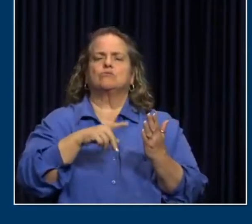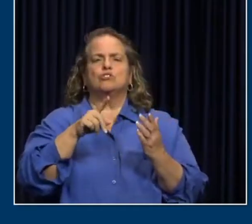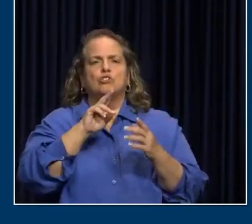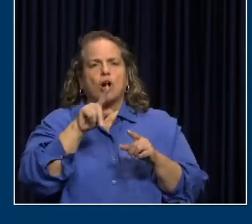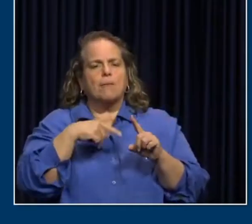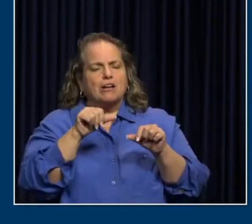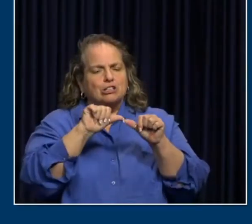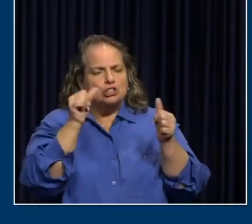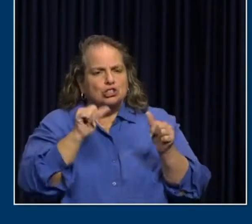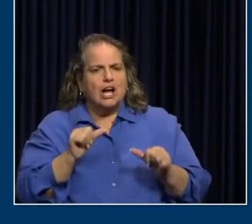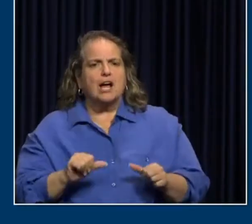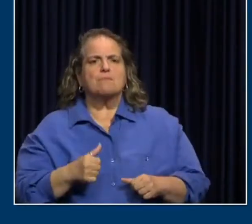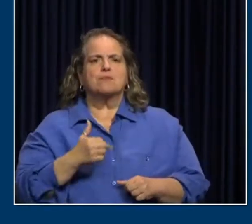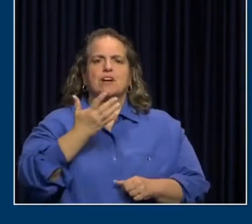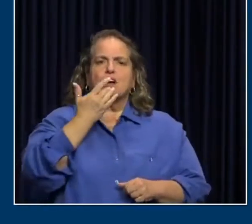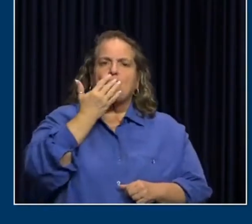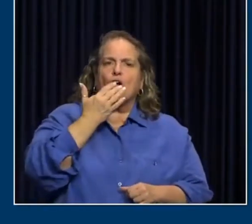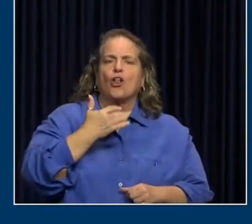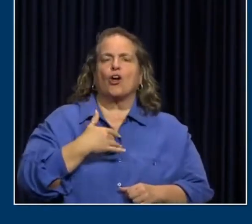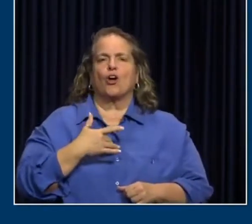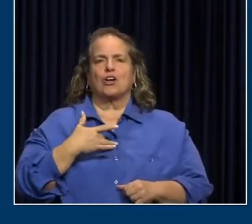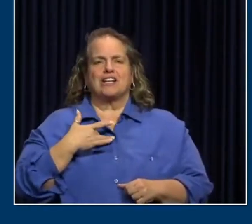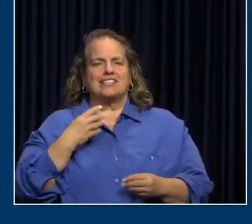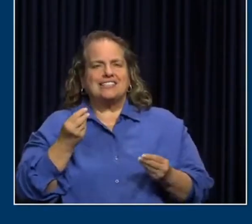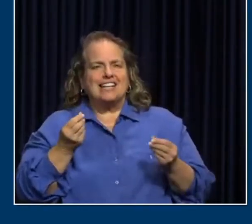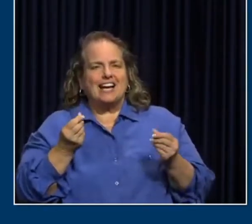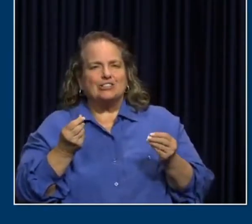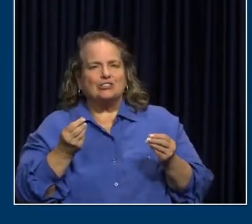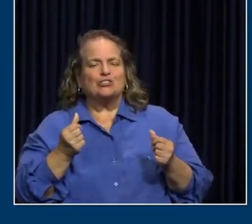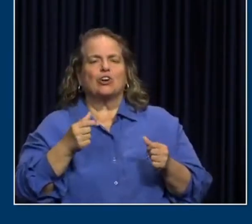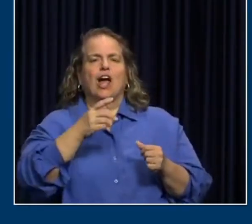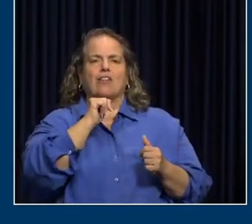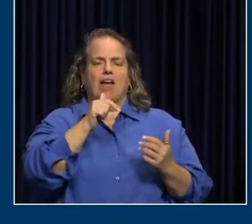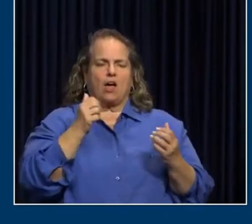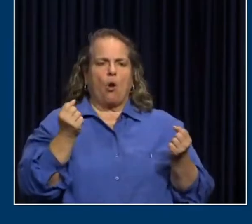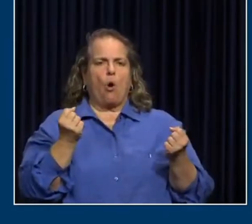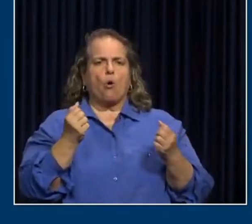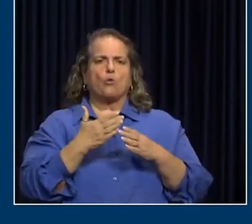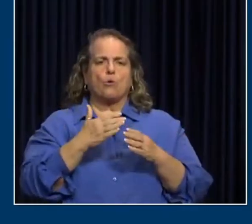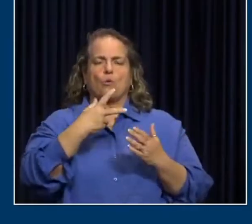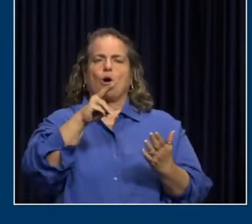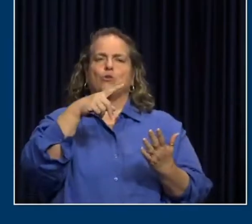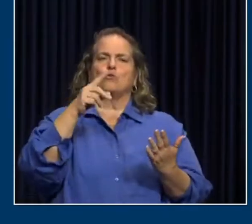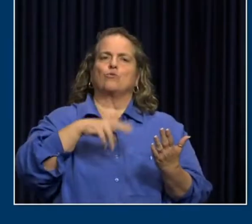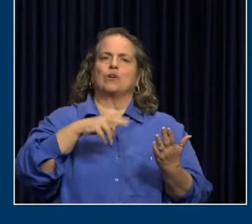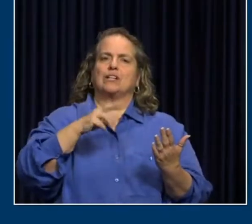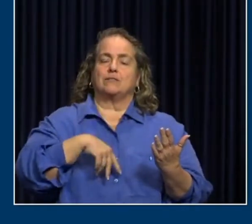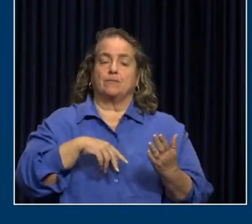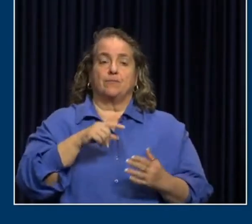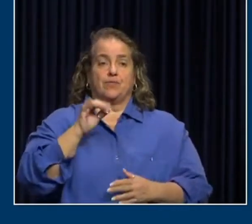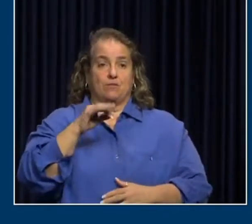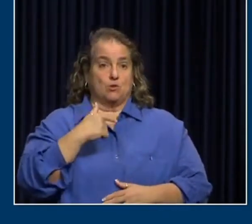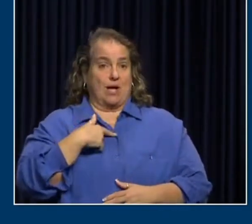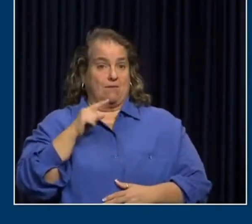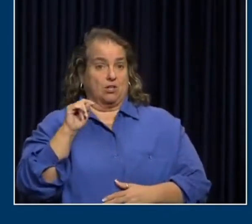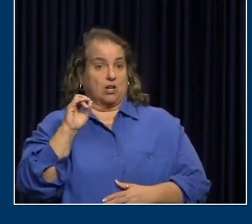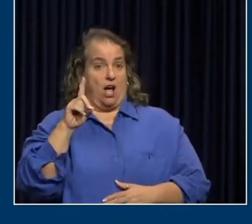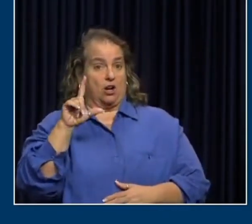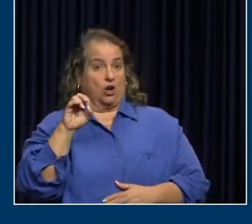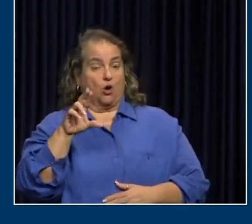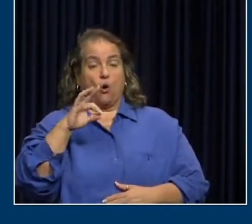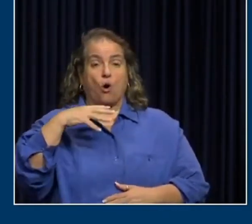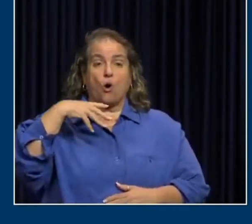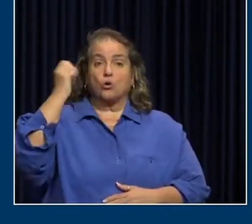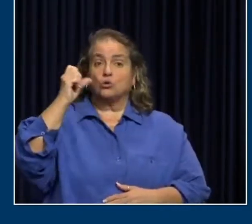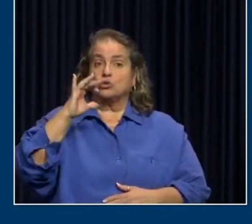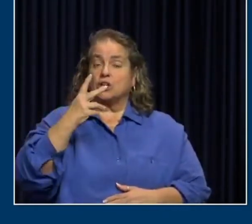colors and textures, and they can hold the books in their hands while they read with you in your lap. If you have a toddler, an older child at home, you